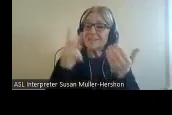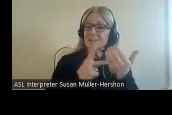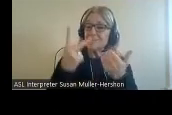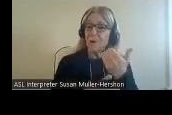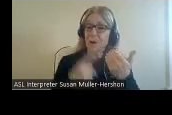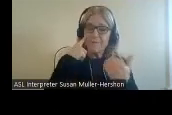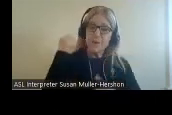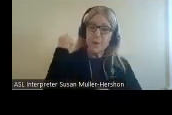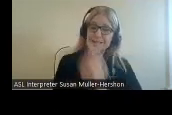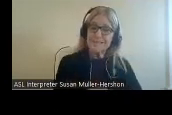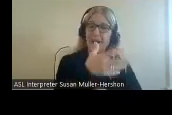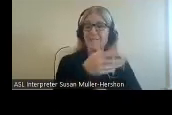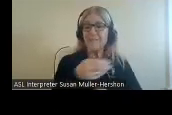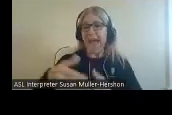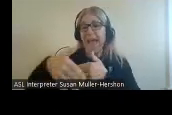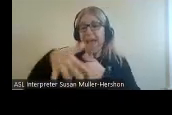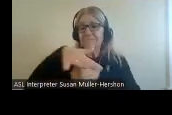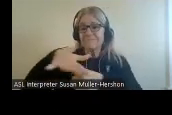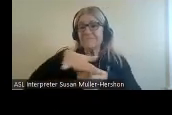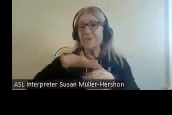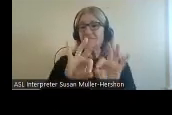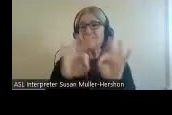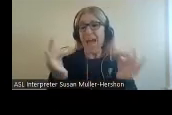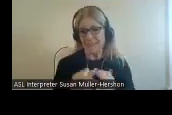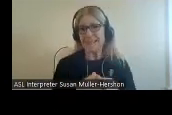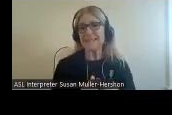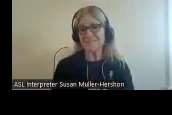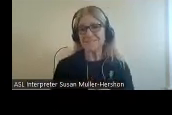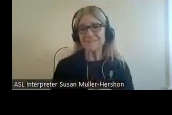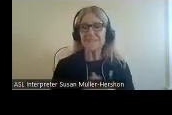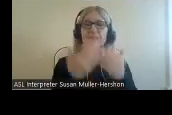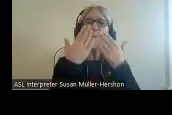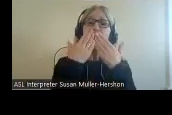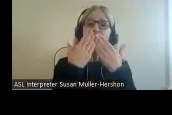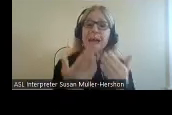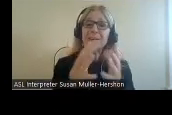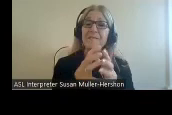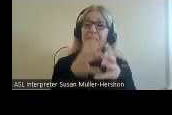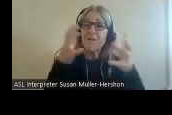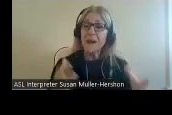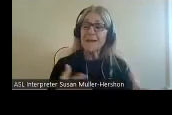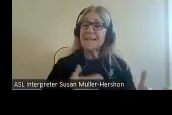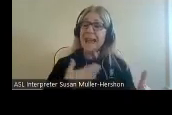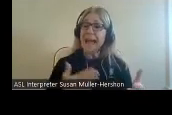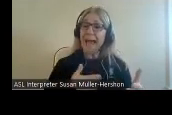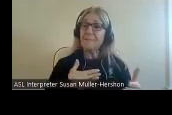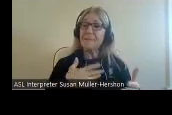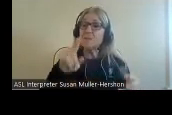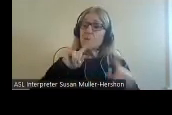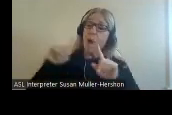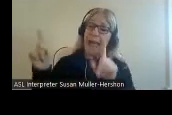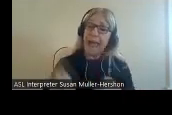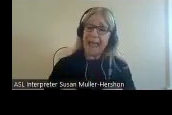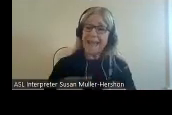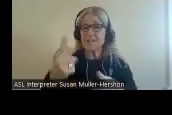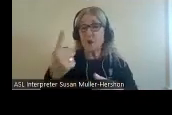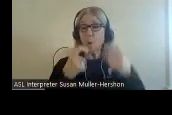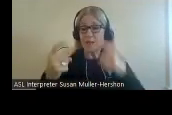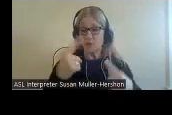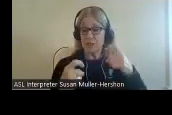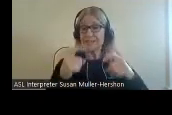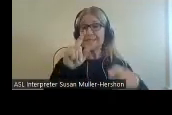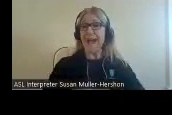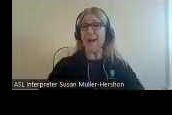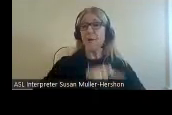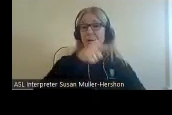immediate family household members. So thank you very much, and happy to field any questions. And I'm going to hand it